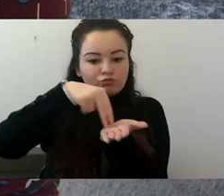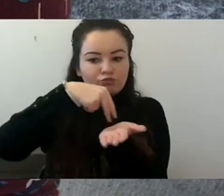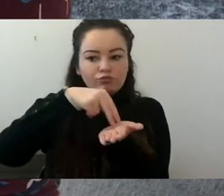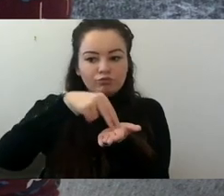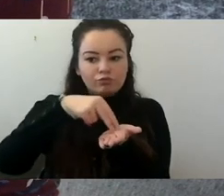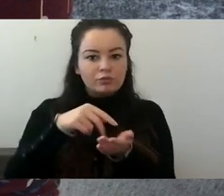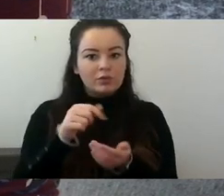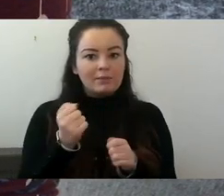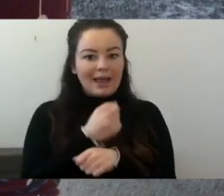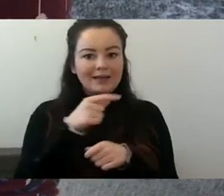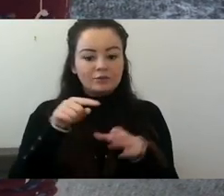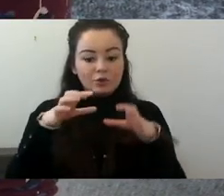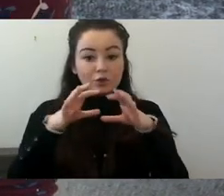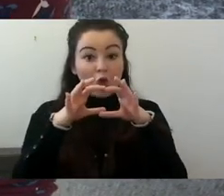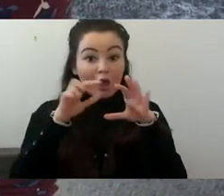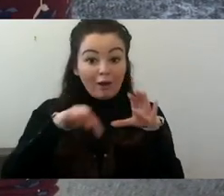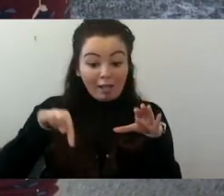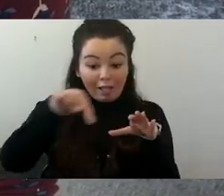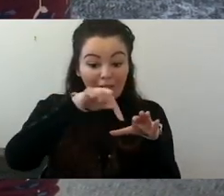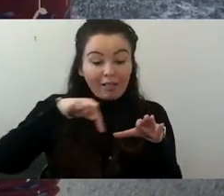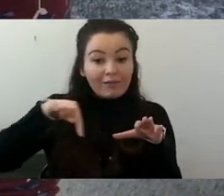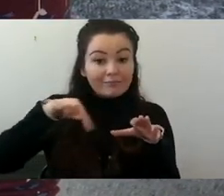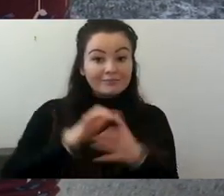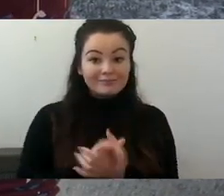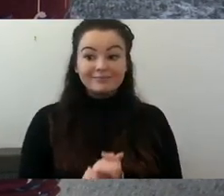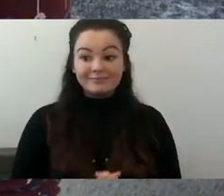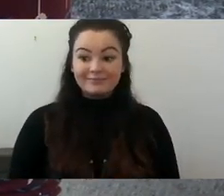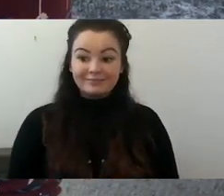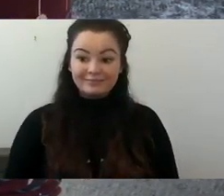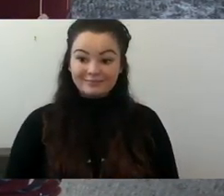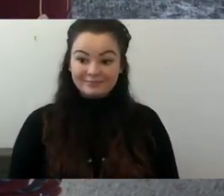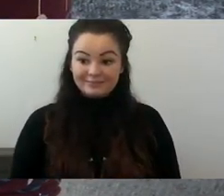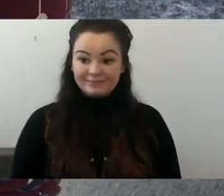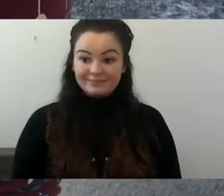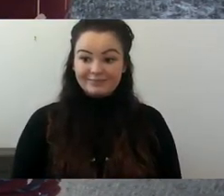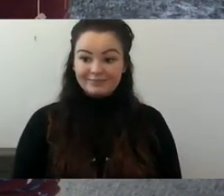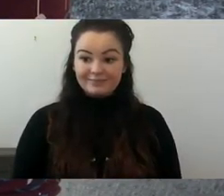layer, doing a circle.